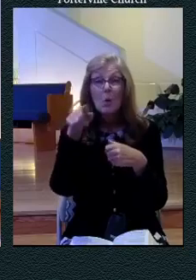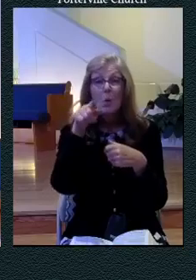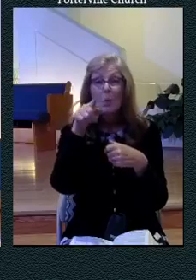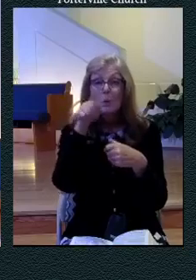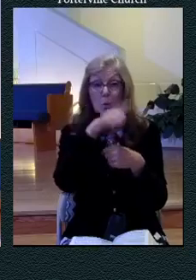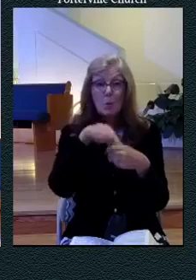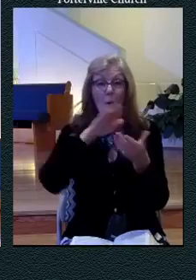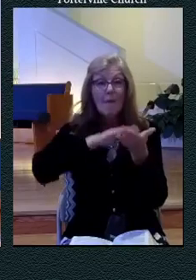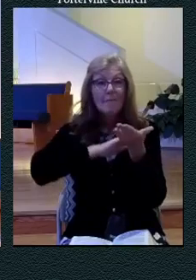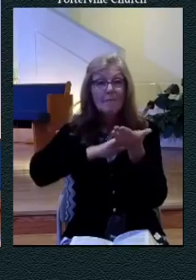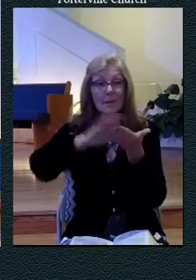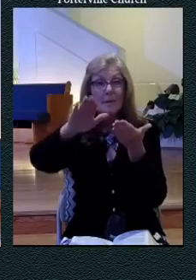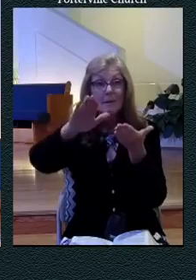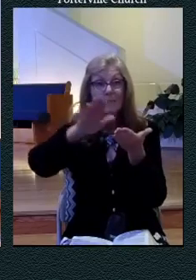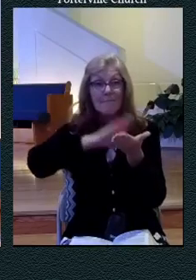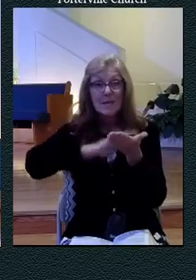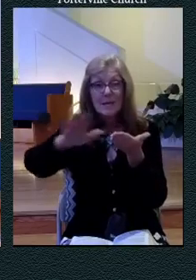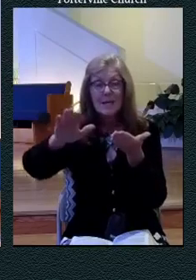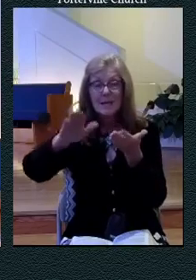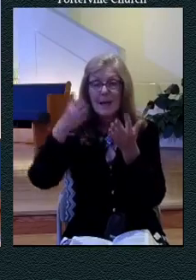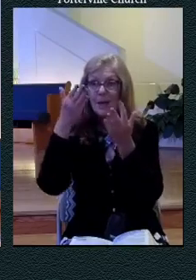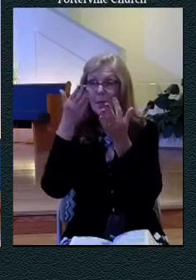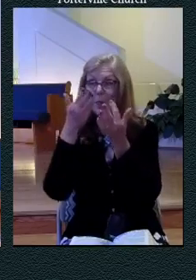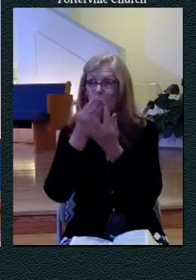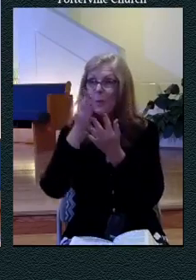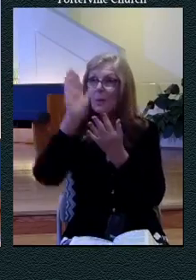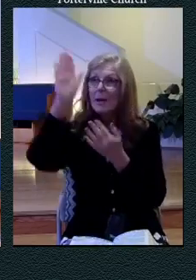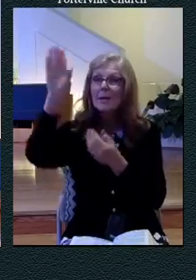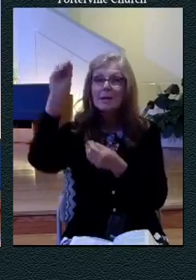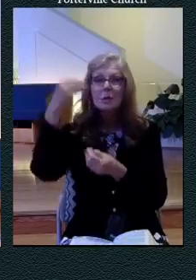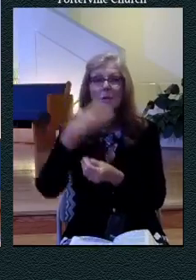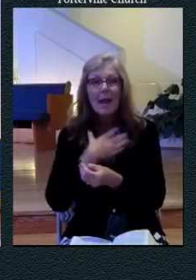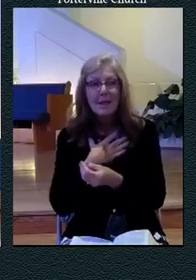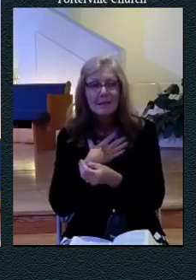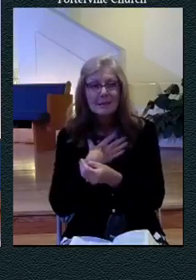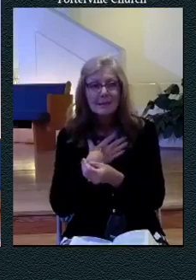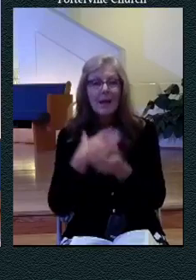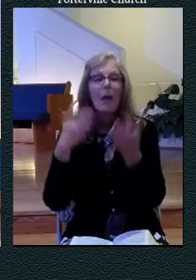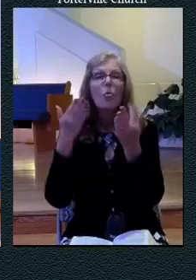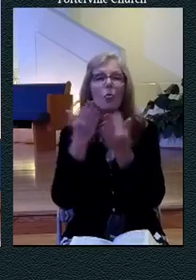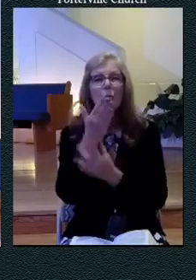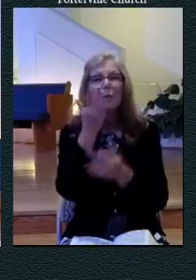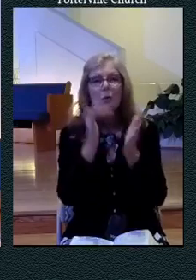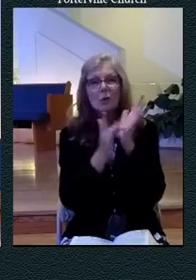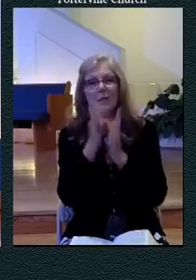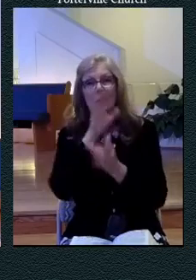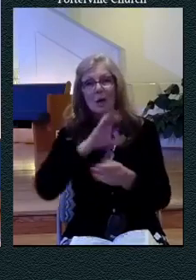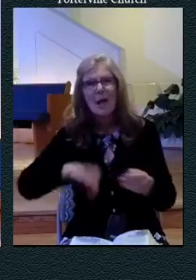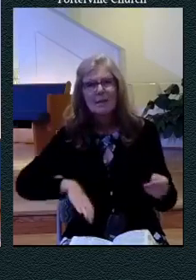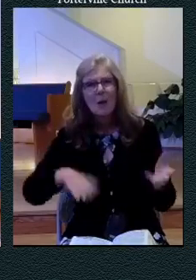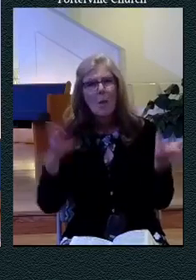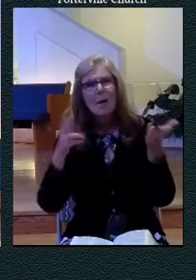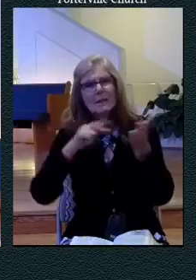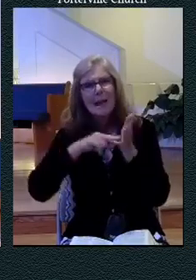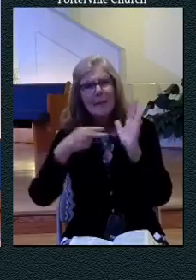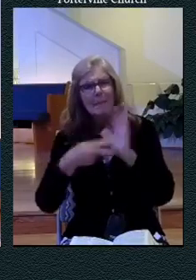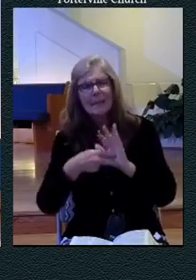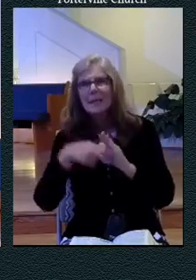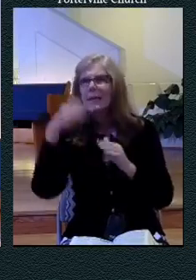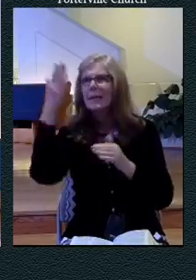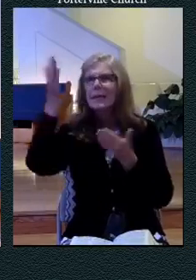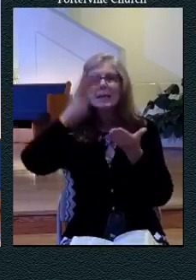grace through the redemption which is in Christ Jesus. What does it mean that He has justified us?